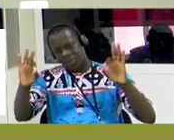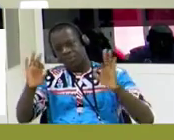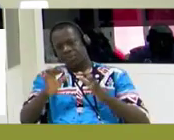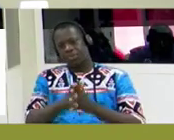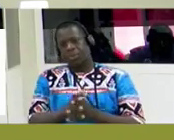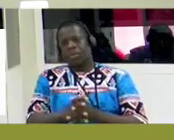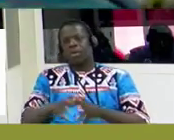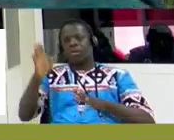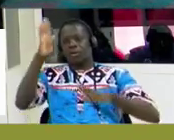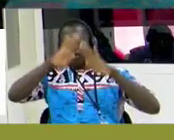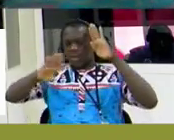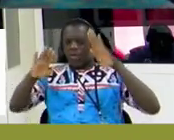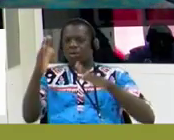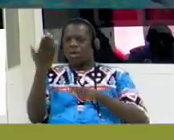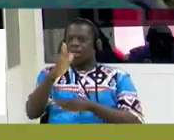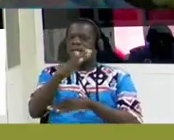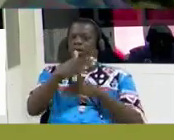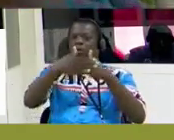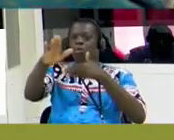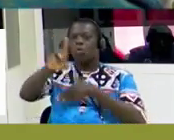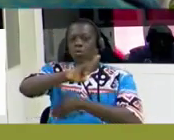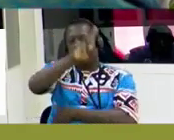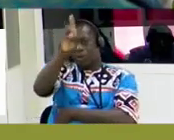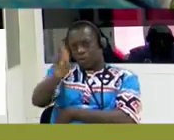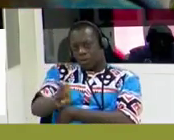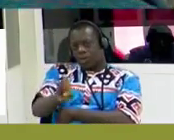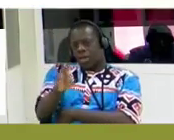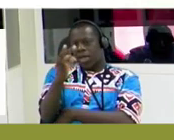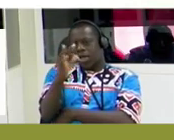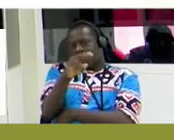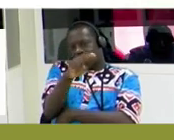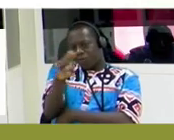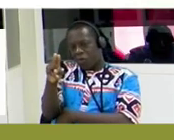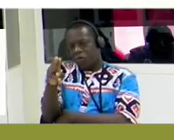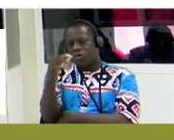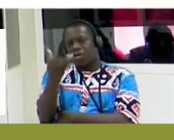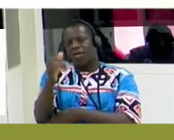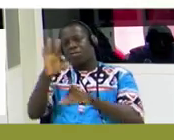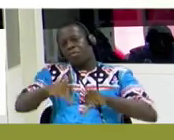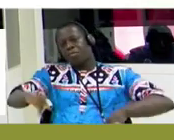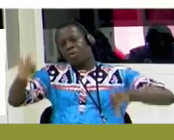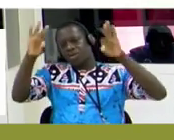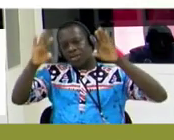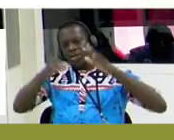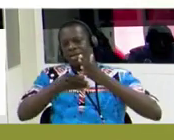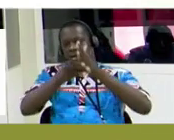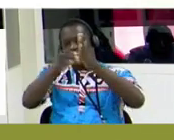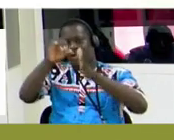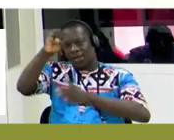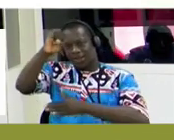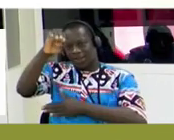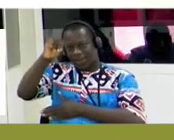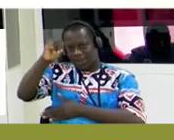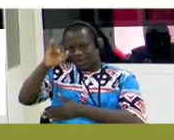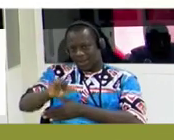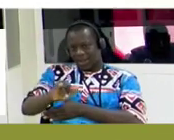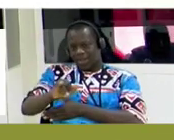you. Thank you. Any further questions? If not, oh, sorry. Imam C, no. You have the floor, please.